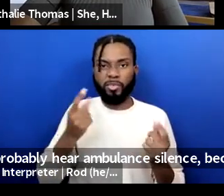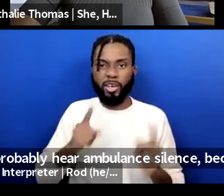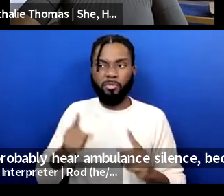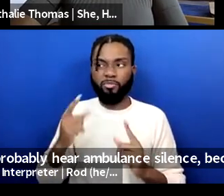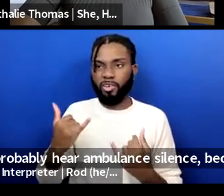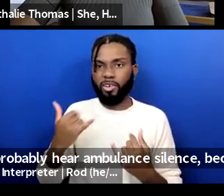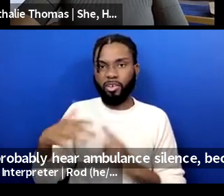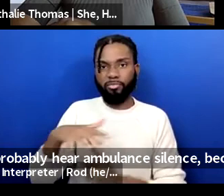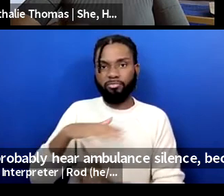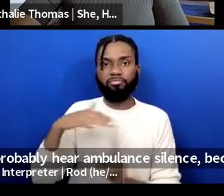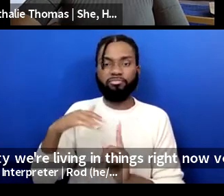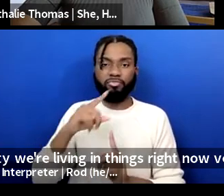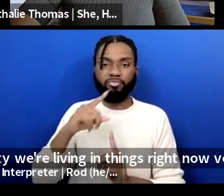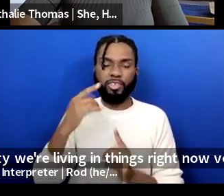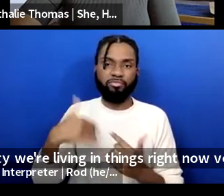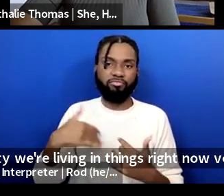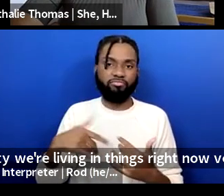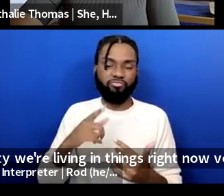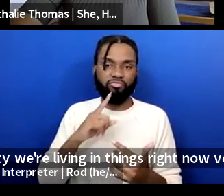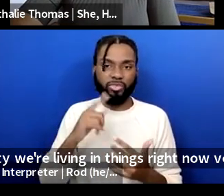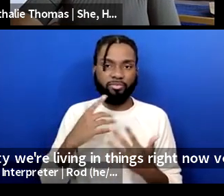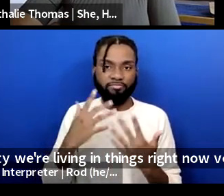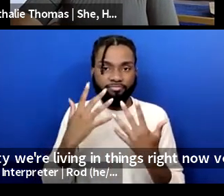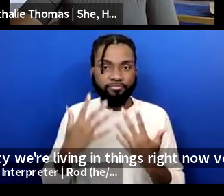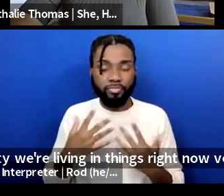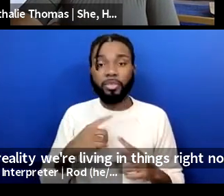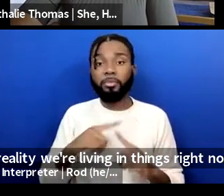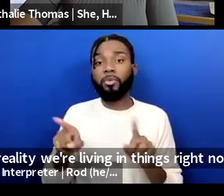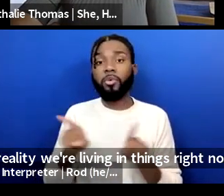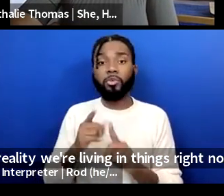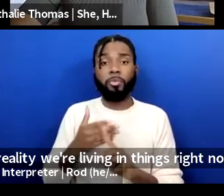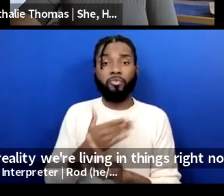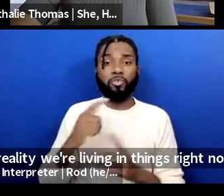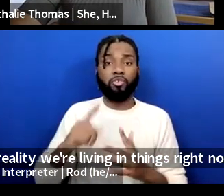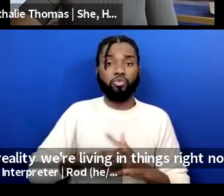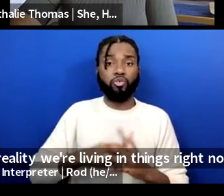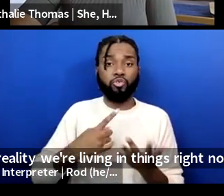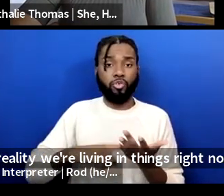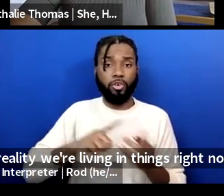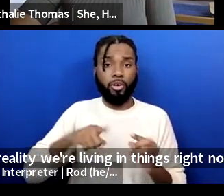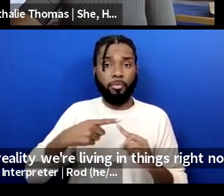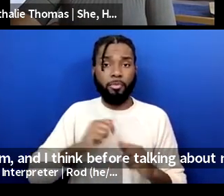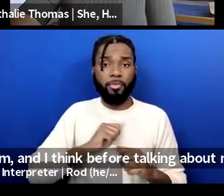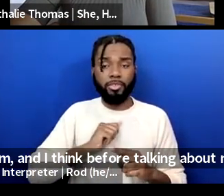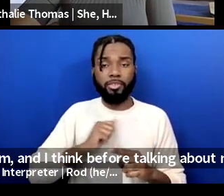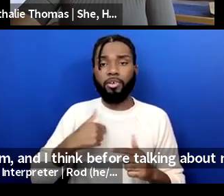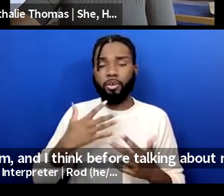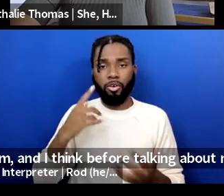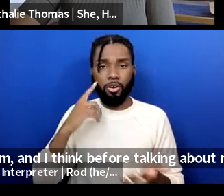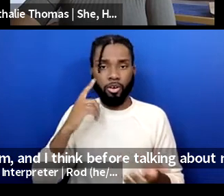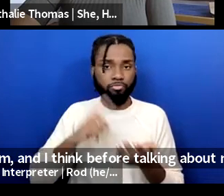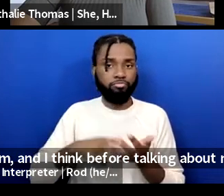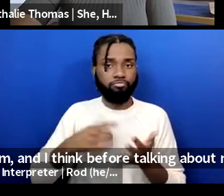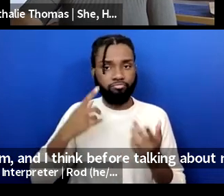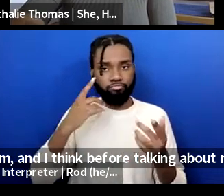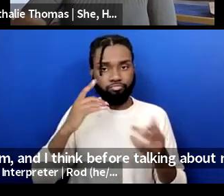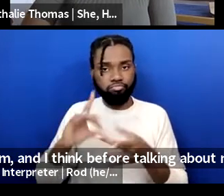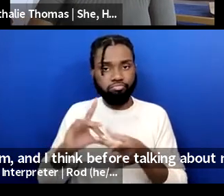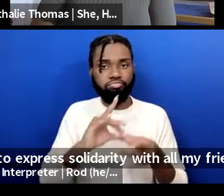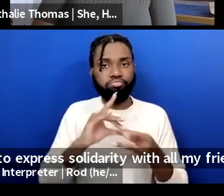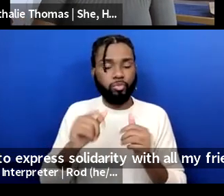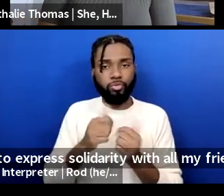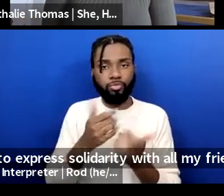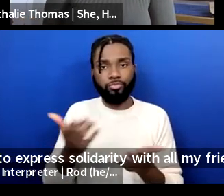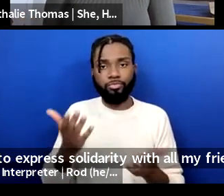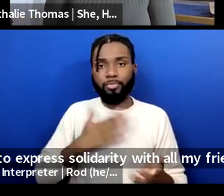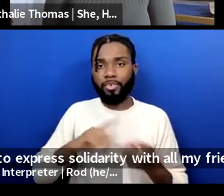right now are very grim. And I think before talking about myself, I just want to express solidarity with all my friends out there who are